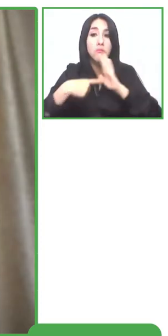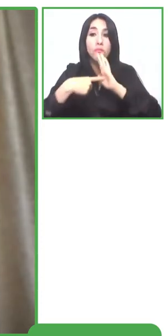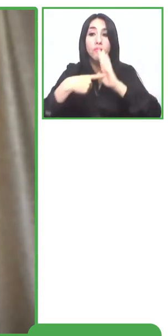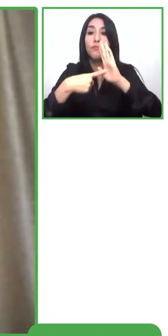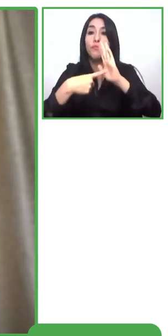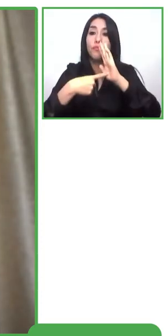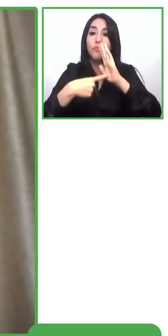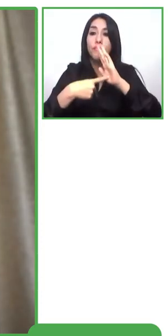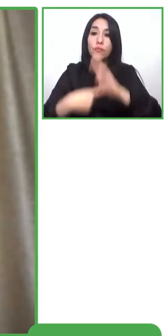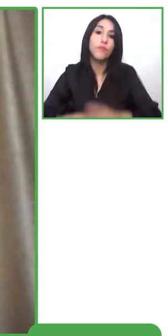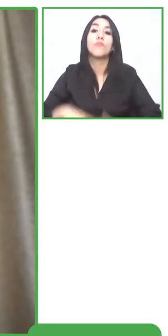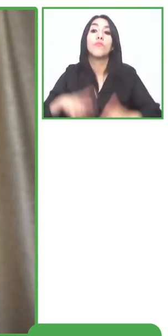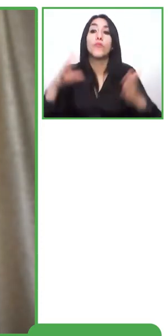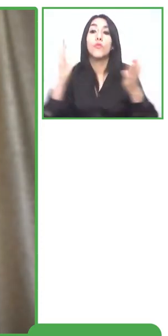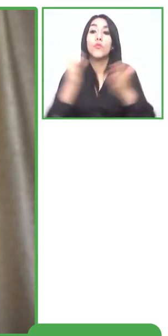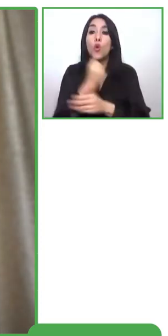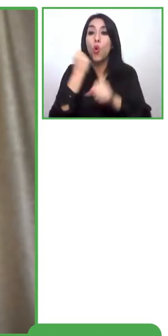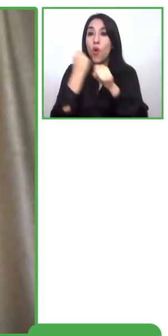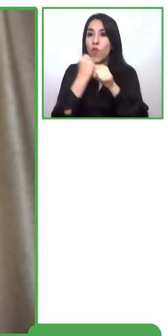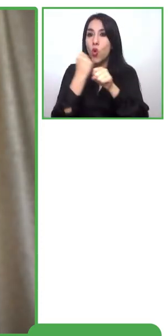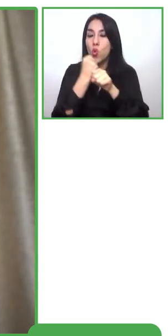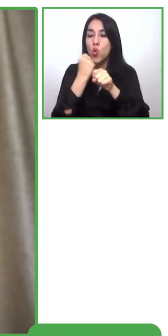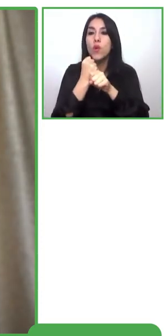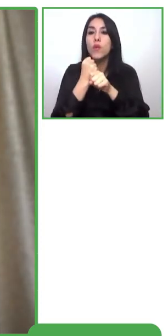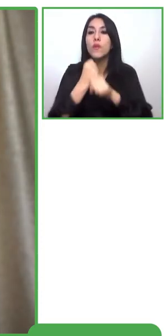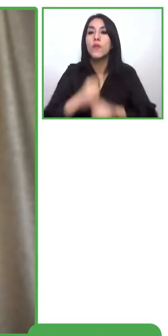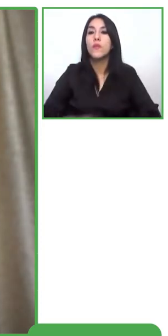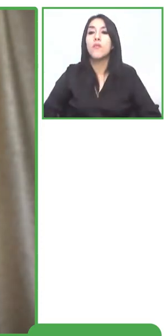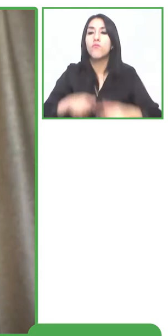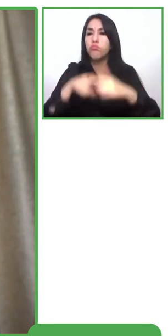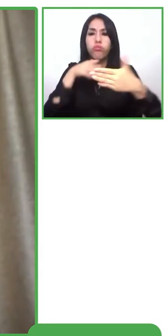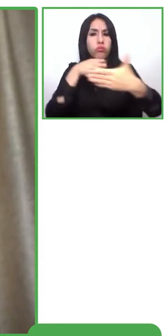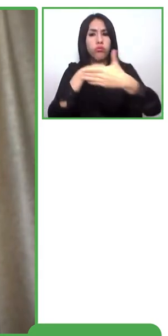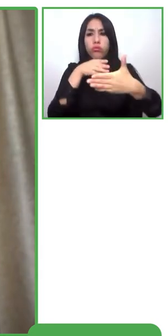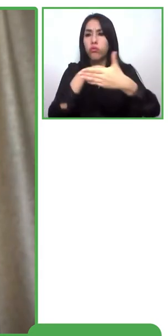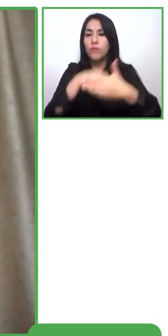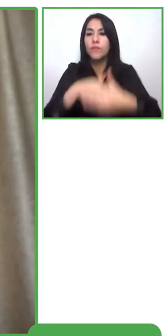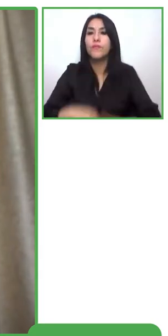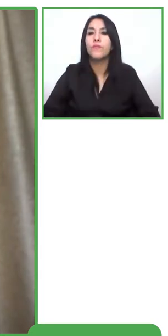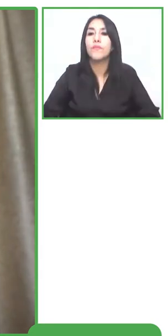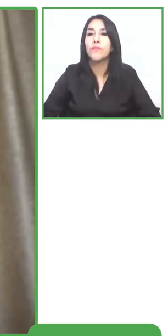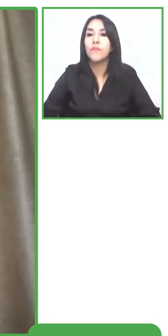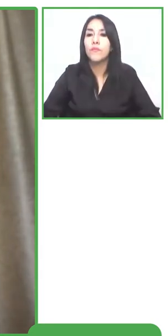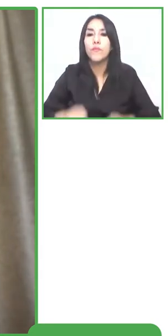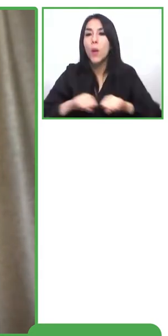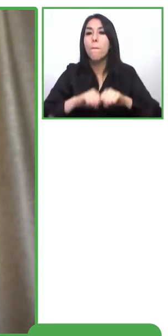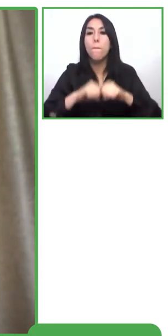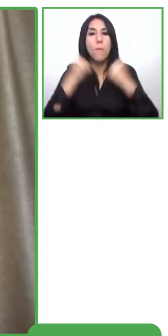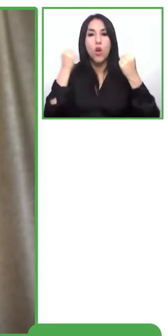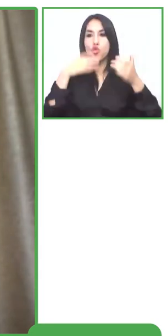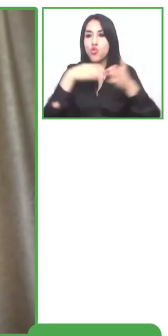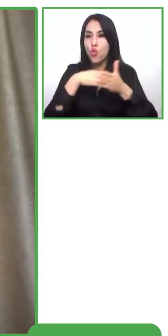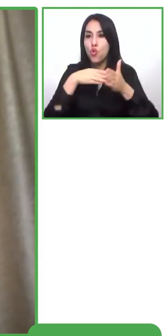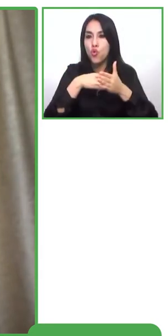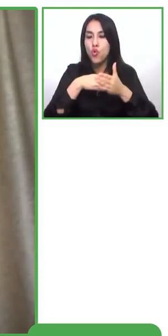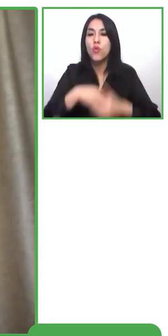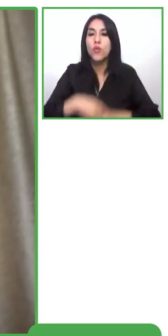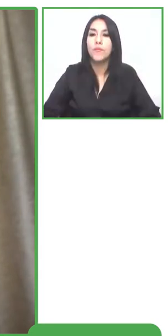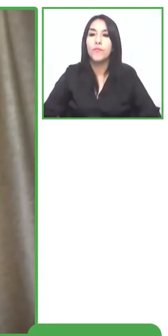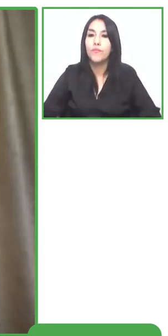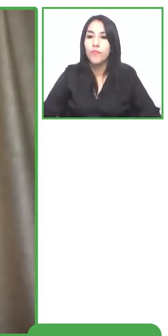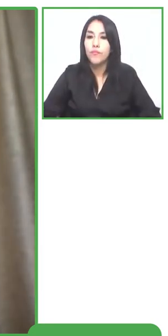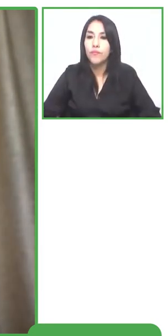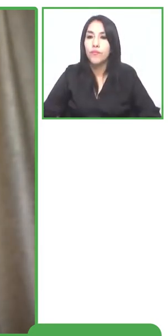overcoming any judgment. She's a proud member of the women sector and